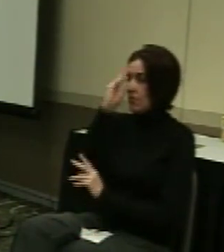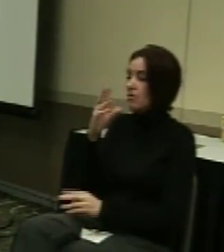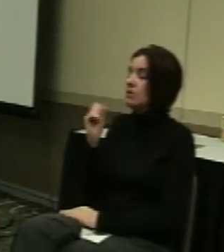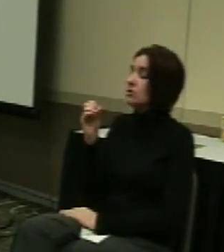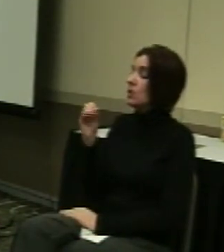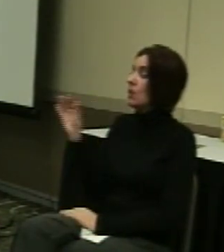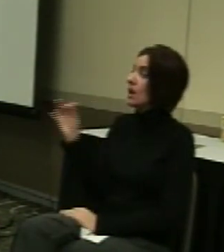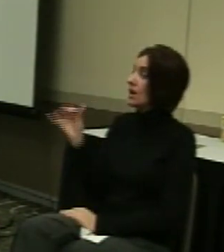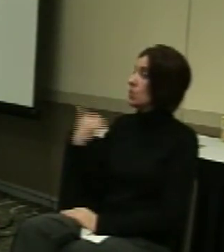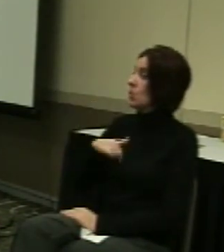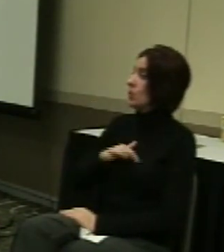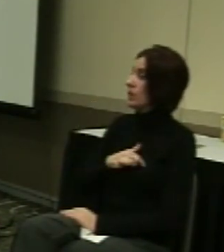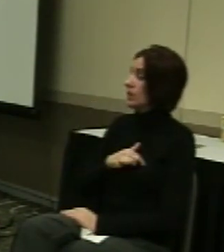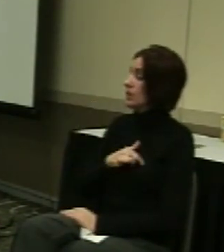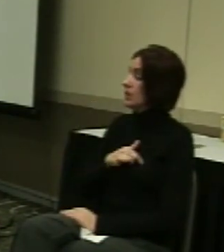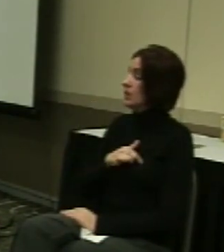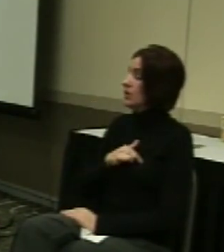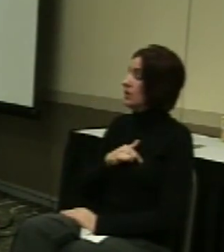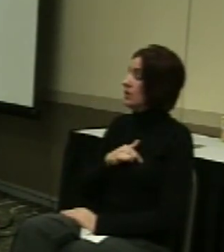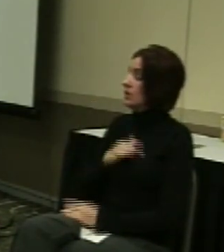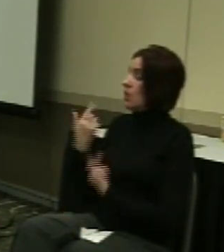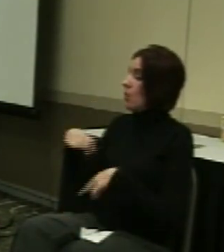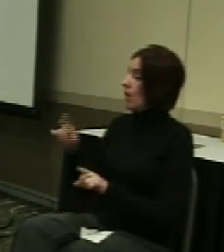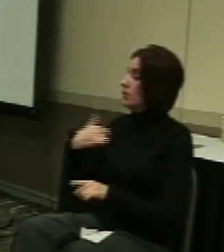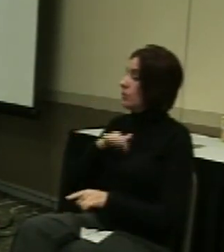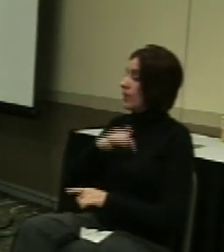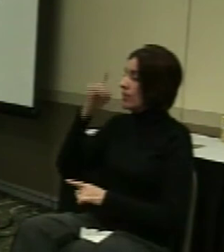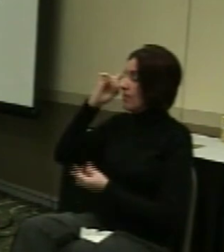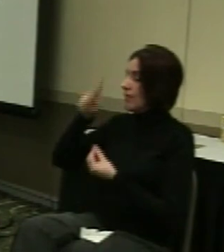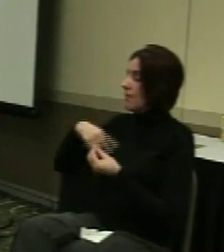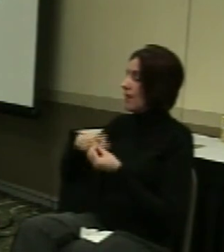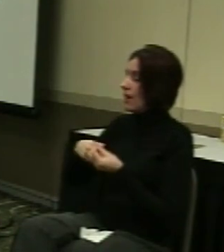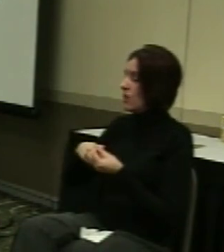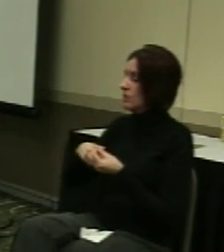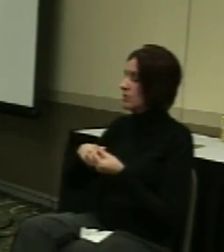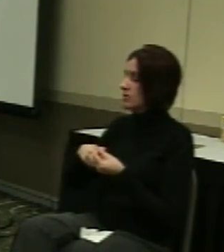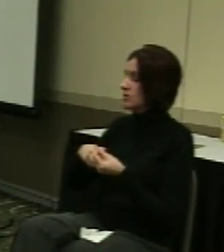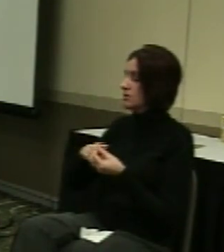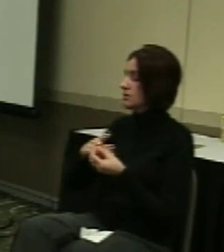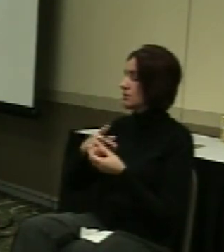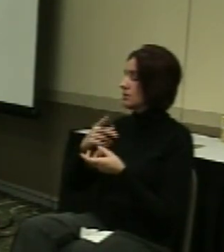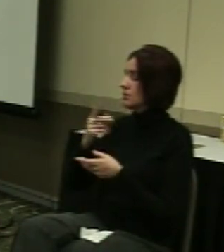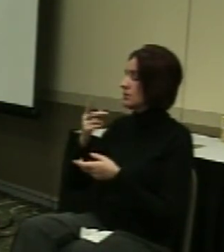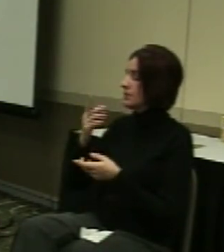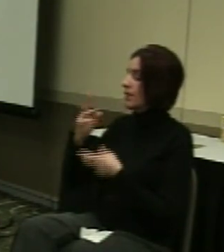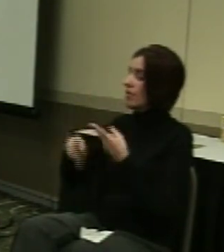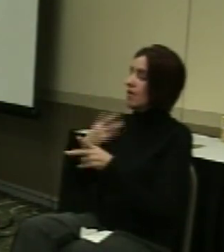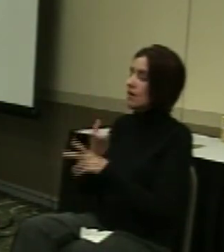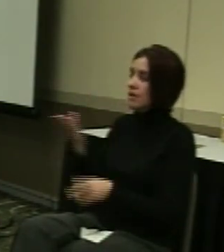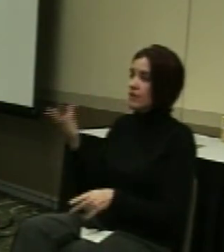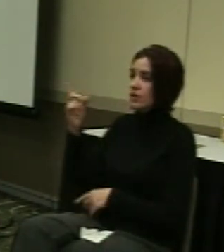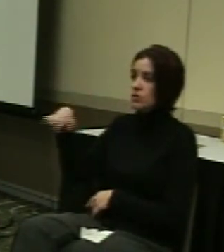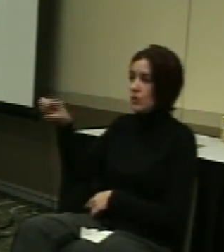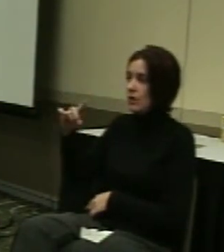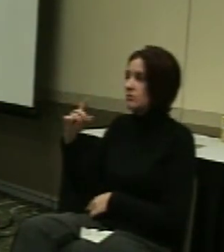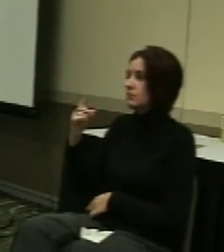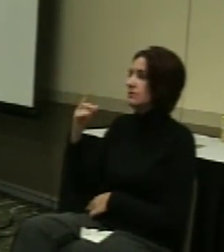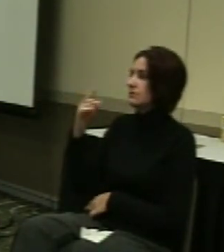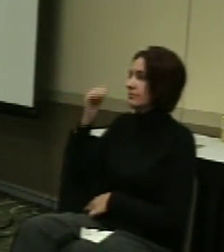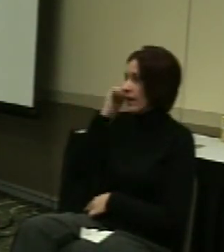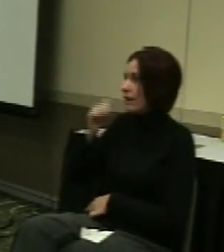we think about the kinds of things that you all deal with on a daily